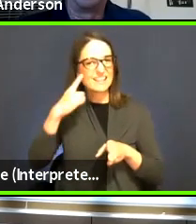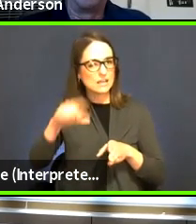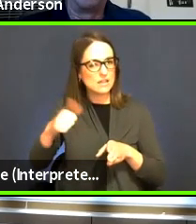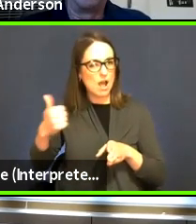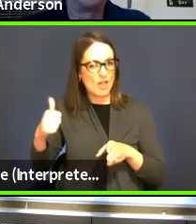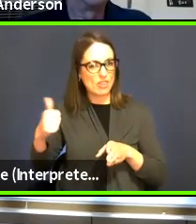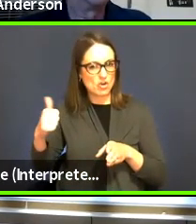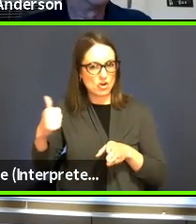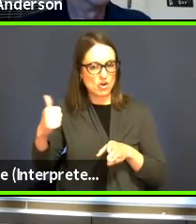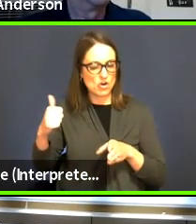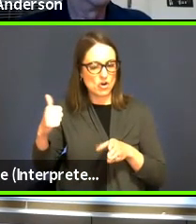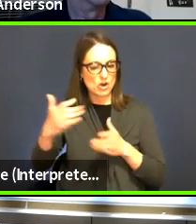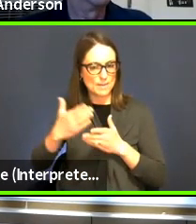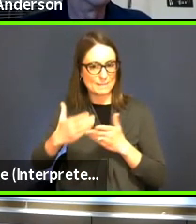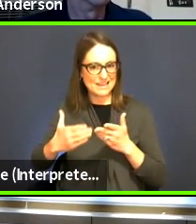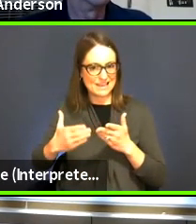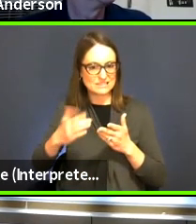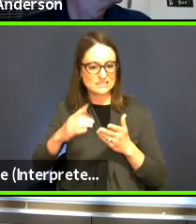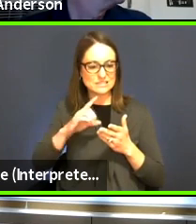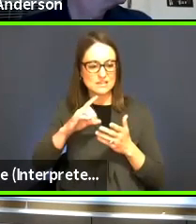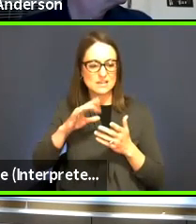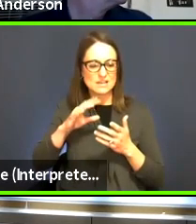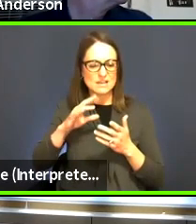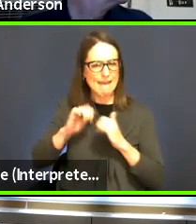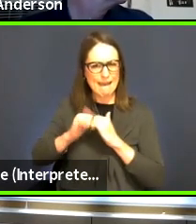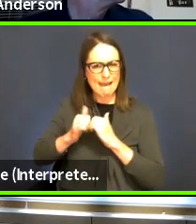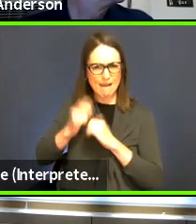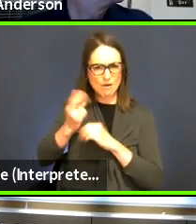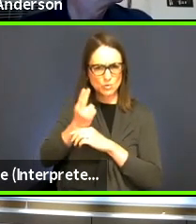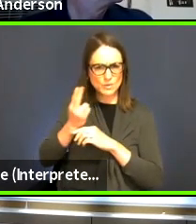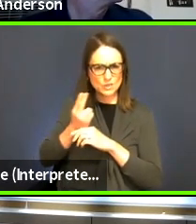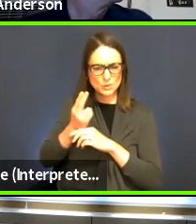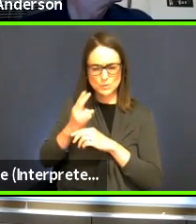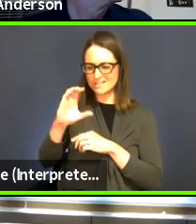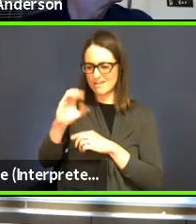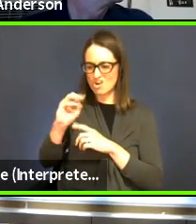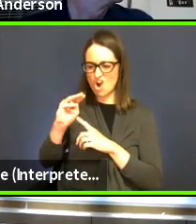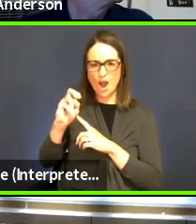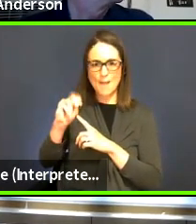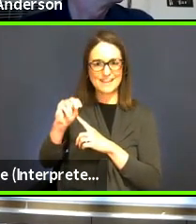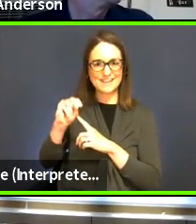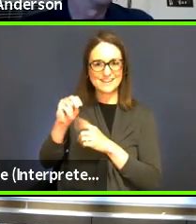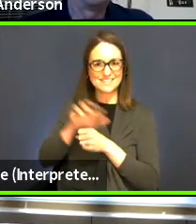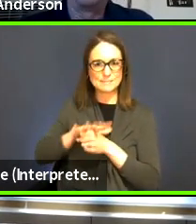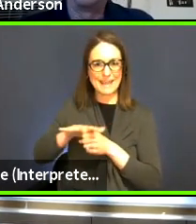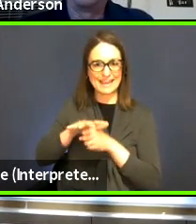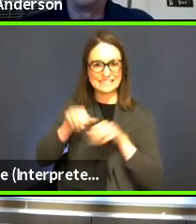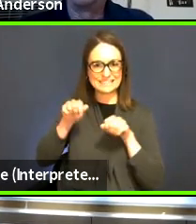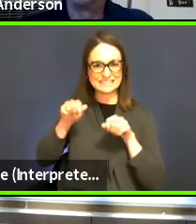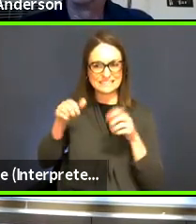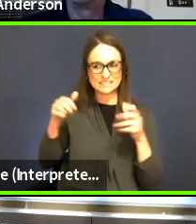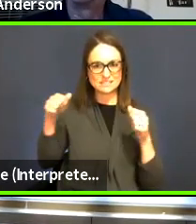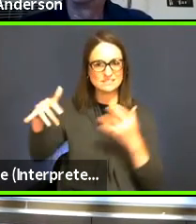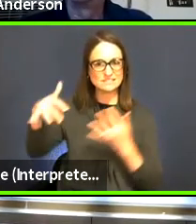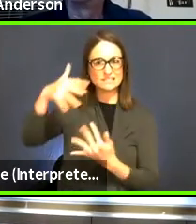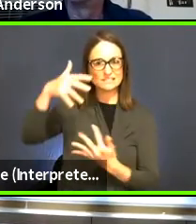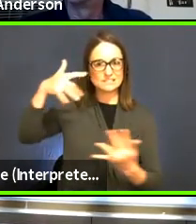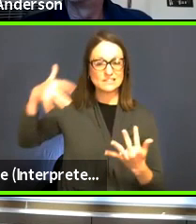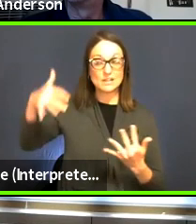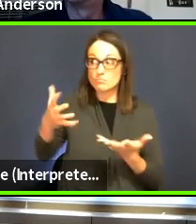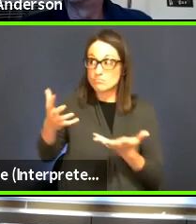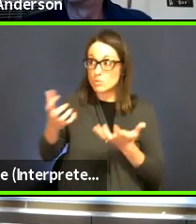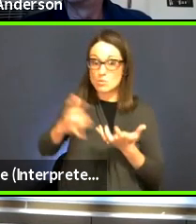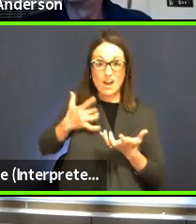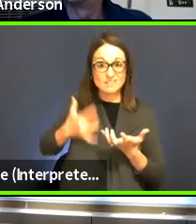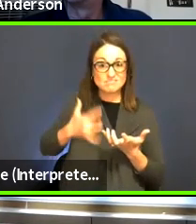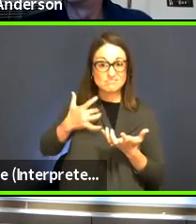other pieces are really looking at how do we utilize common spaces. We want to create a sense of belonging. We want students to feel